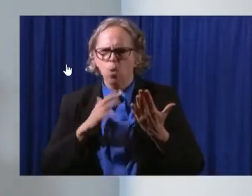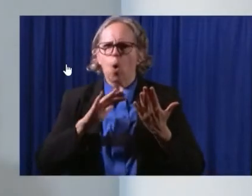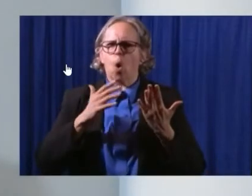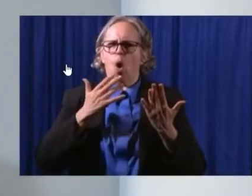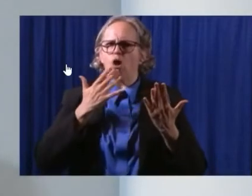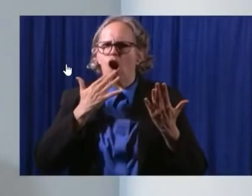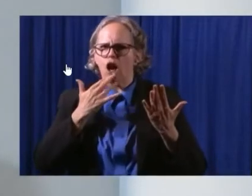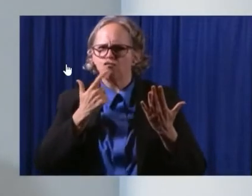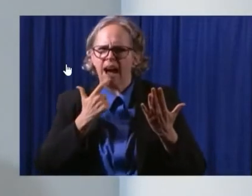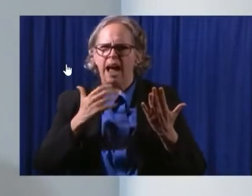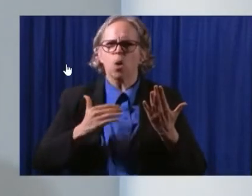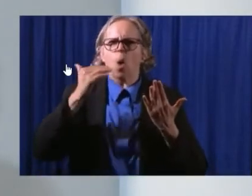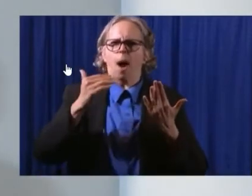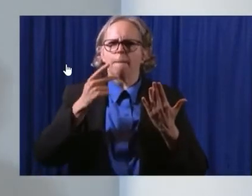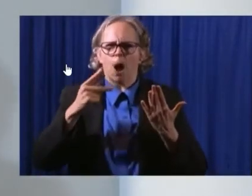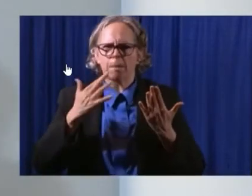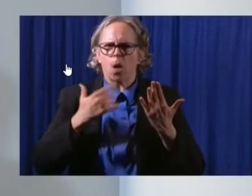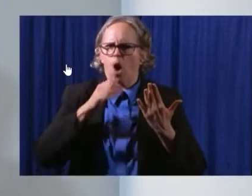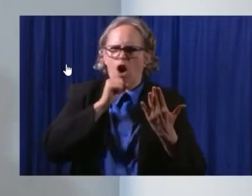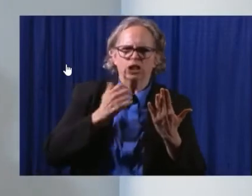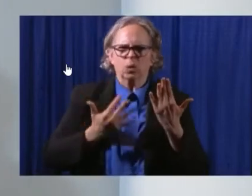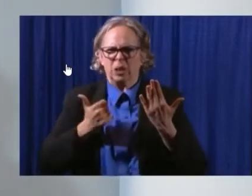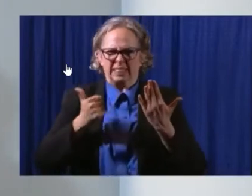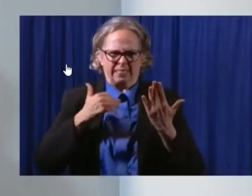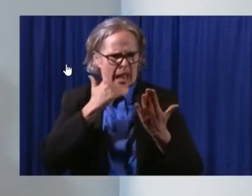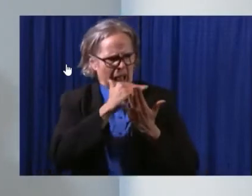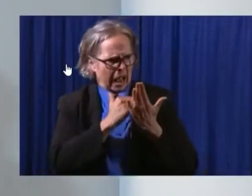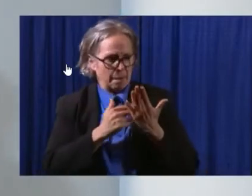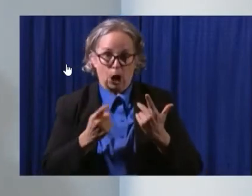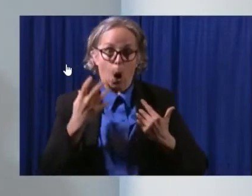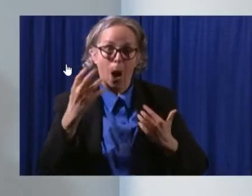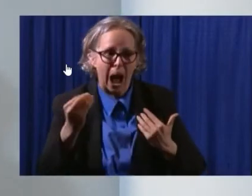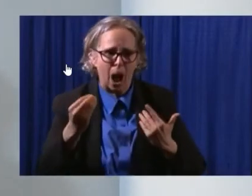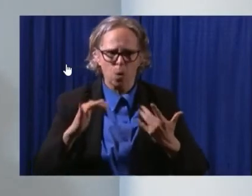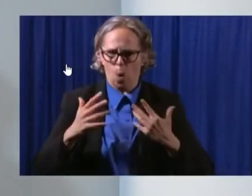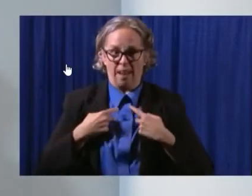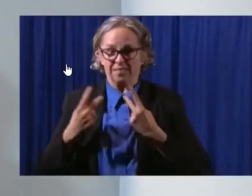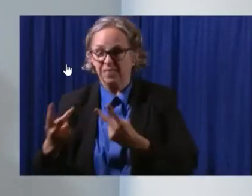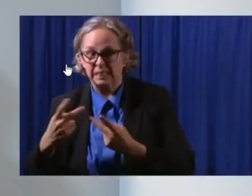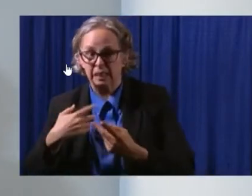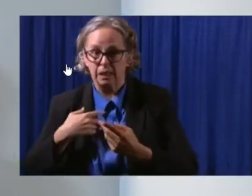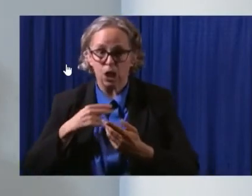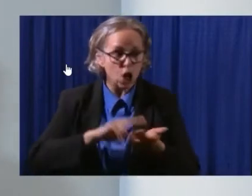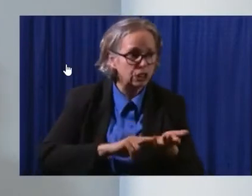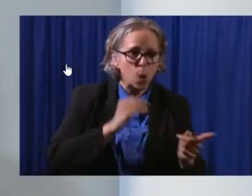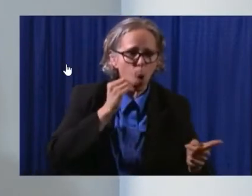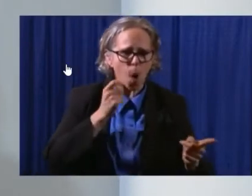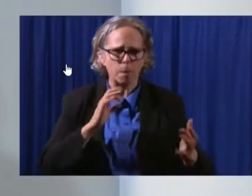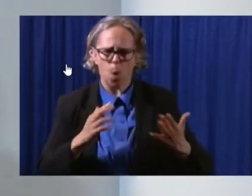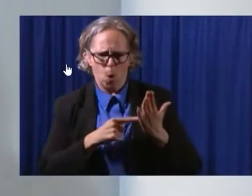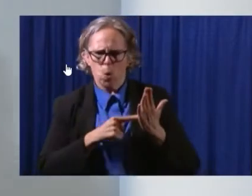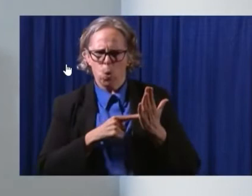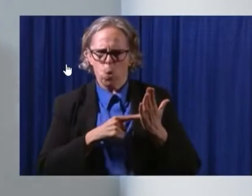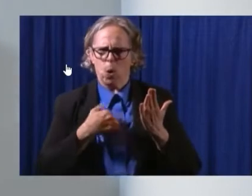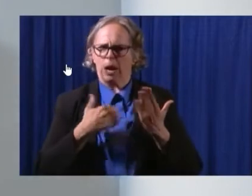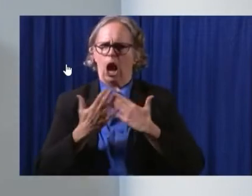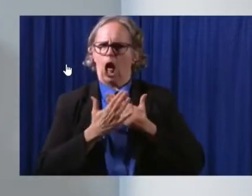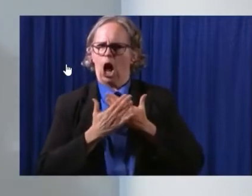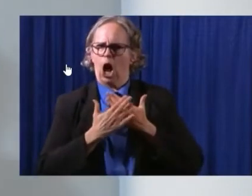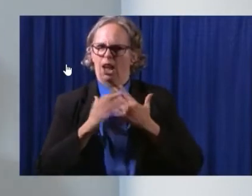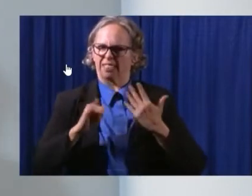families, about what they do in their lives and how they can help assess the role and really individualize how